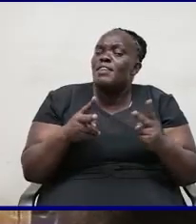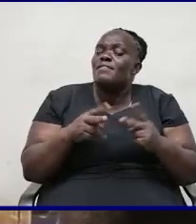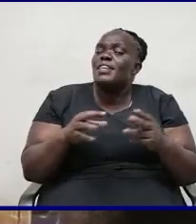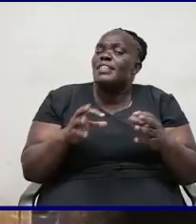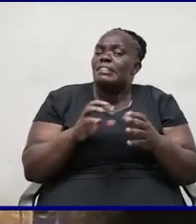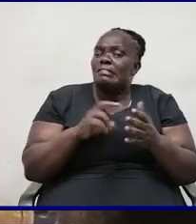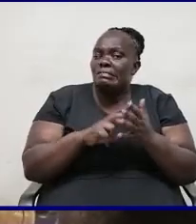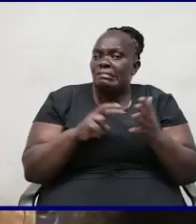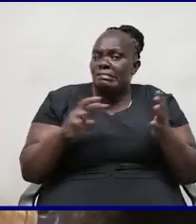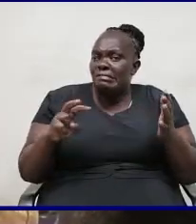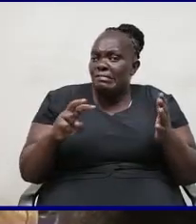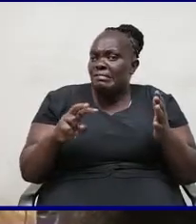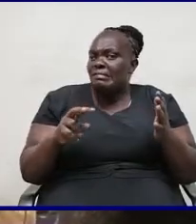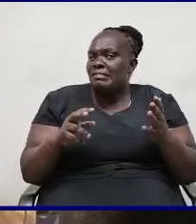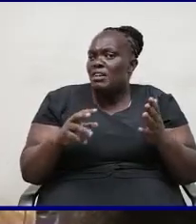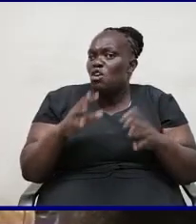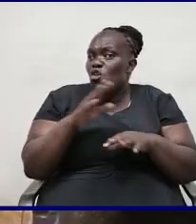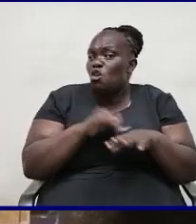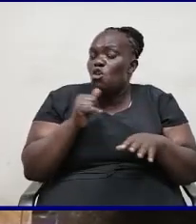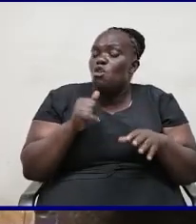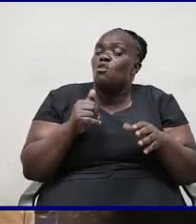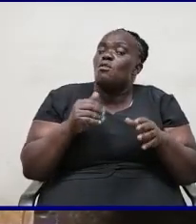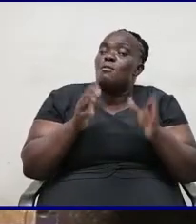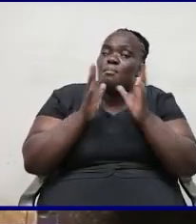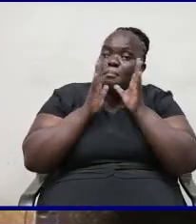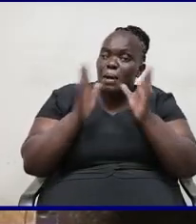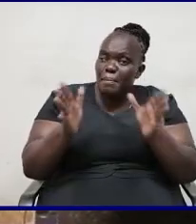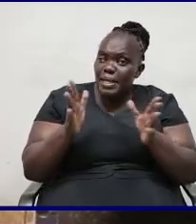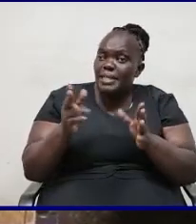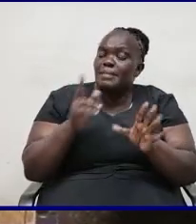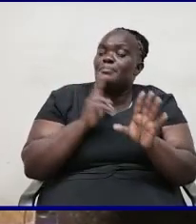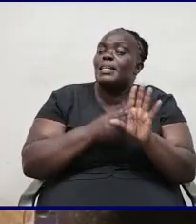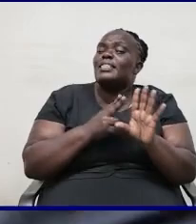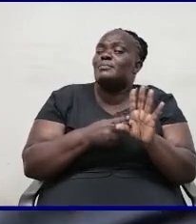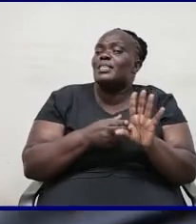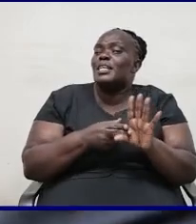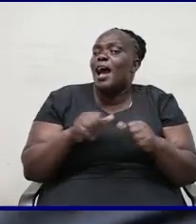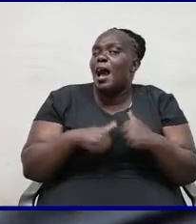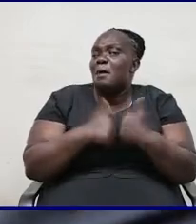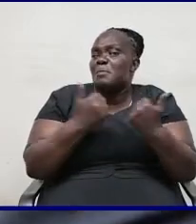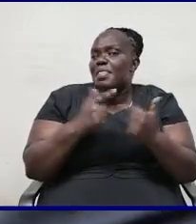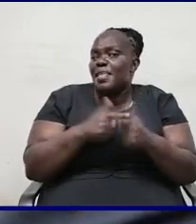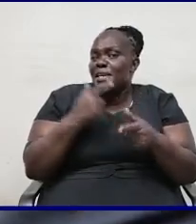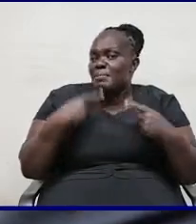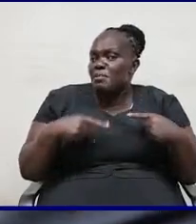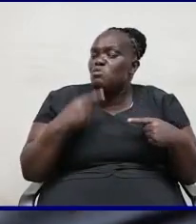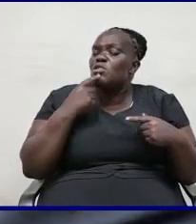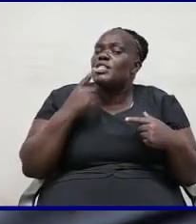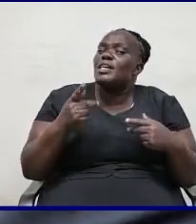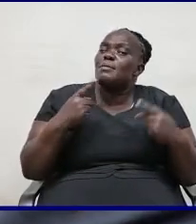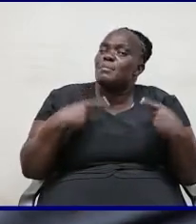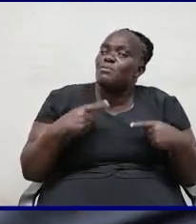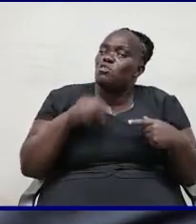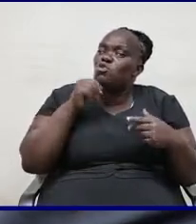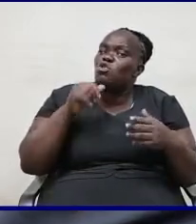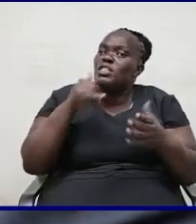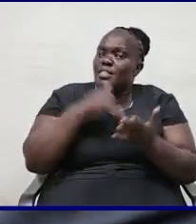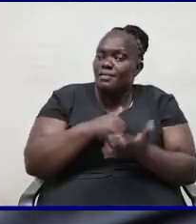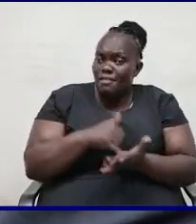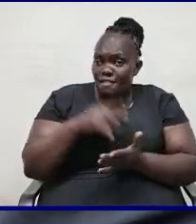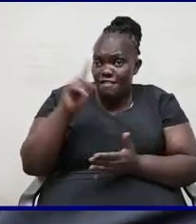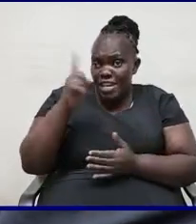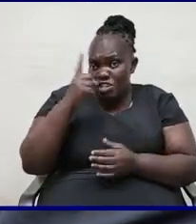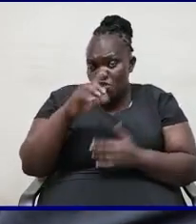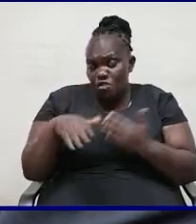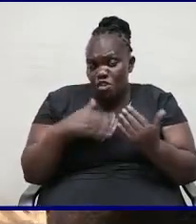disconnected because, I mean, when you call people public patronage, which is the constitution, no? How did it happen that then people are saying that people are getting book plots?